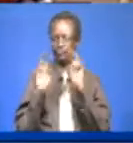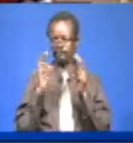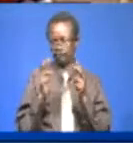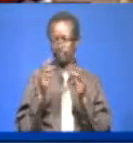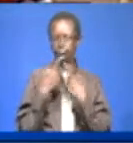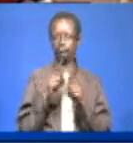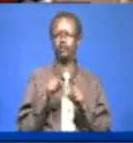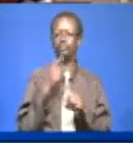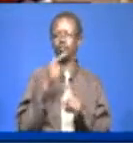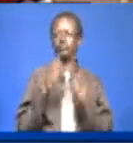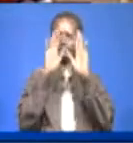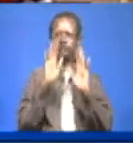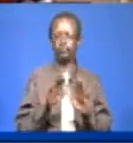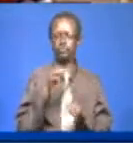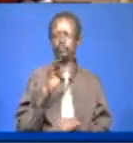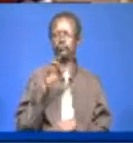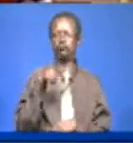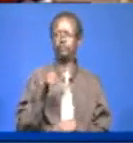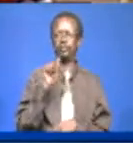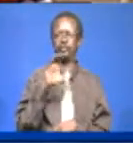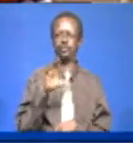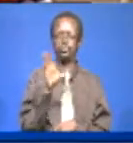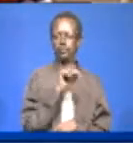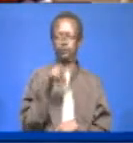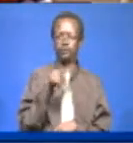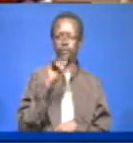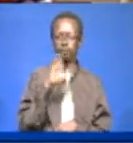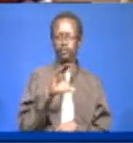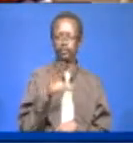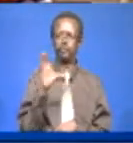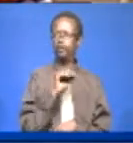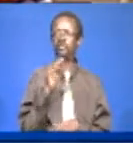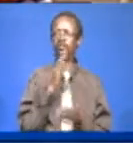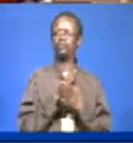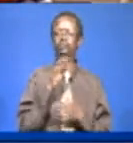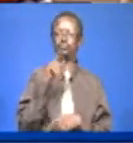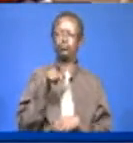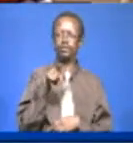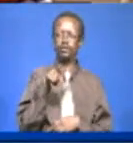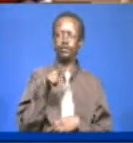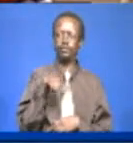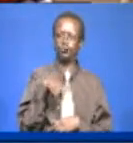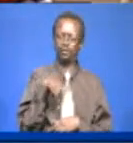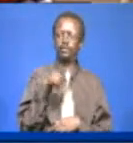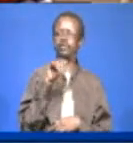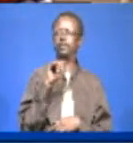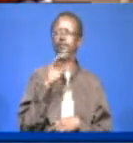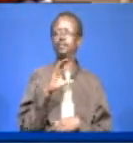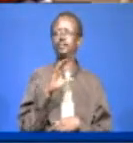PSC and PIC, and the fact that PIC has now is engaged from